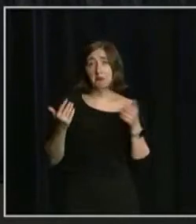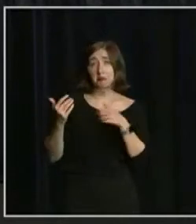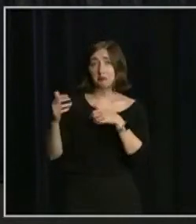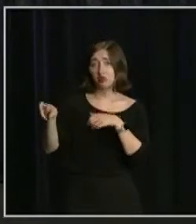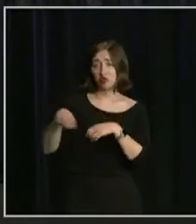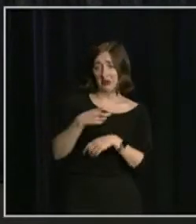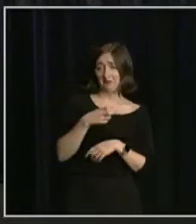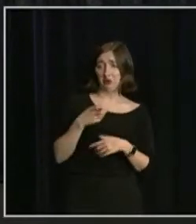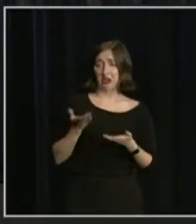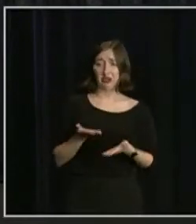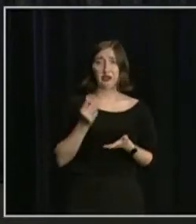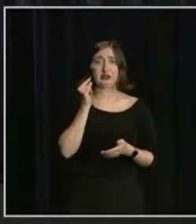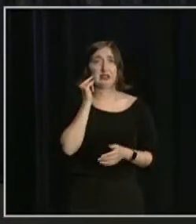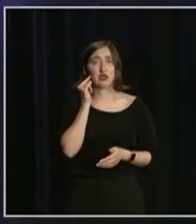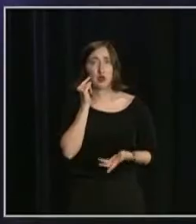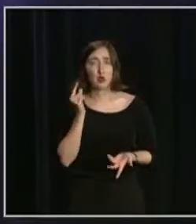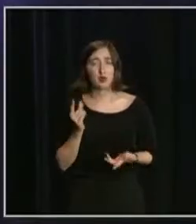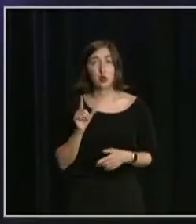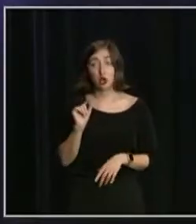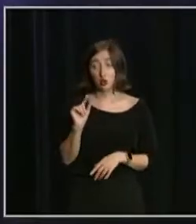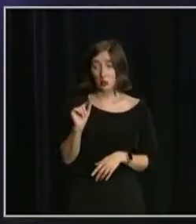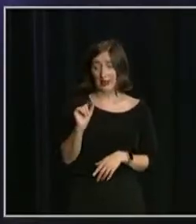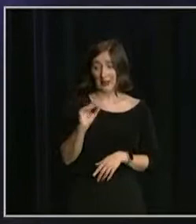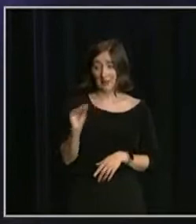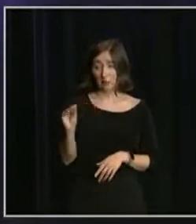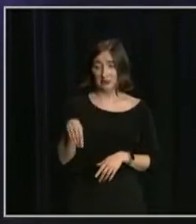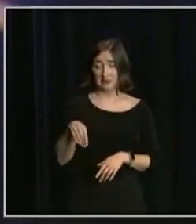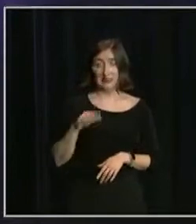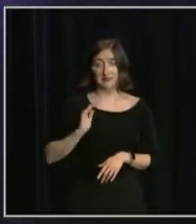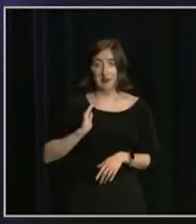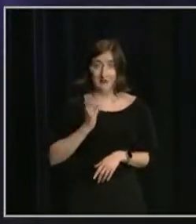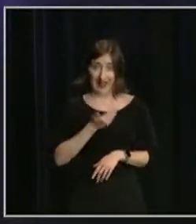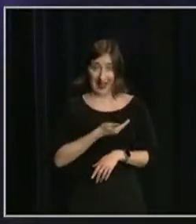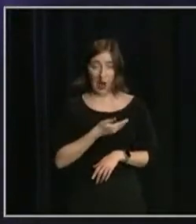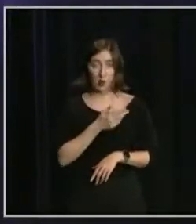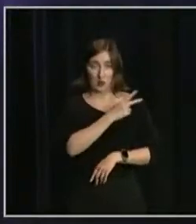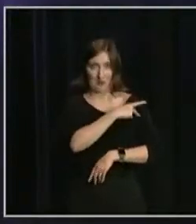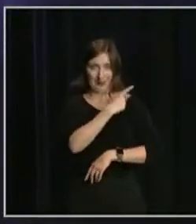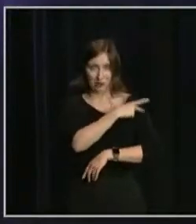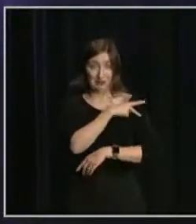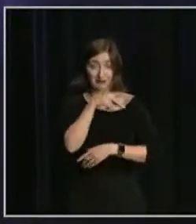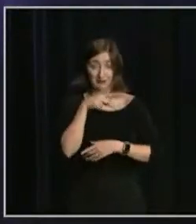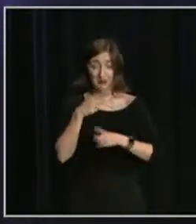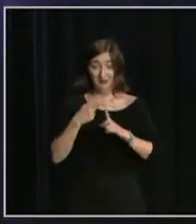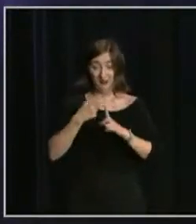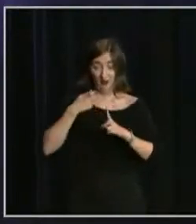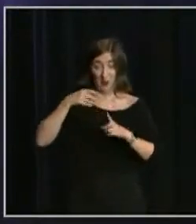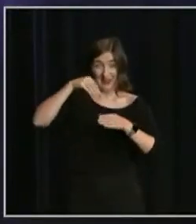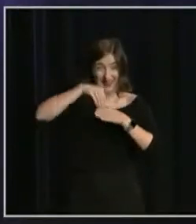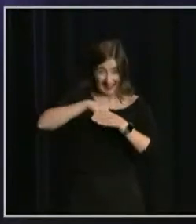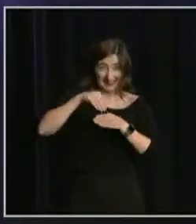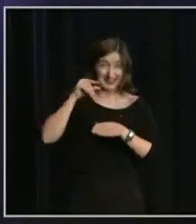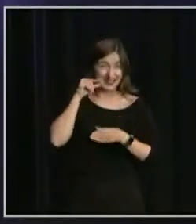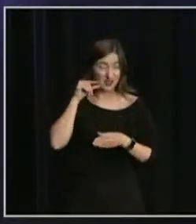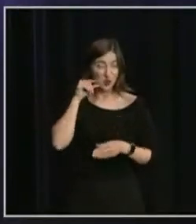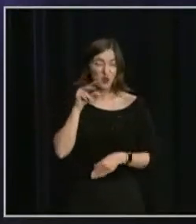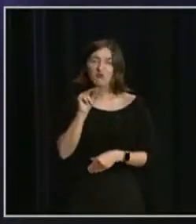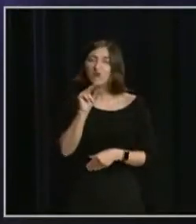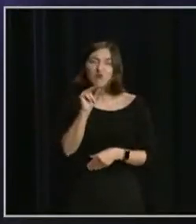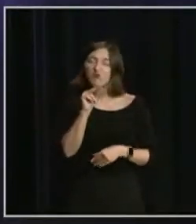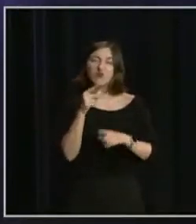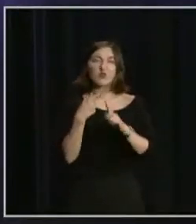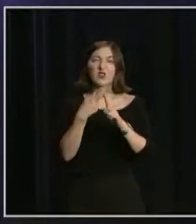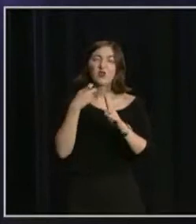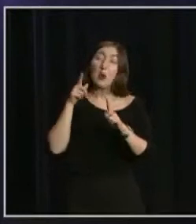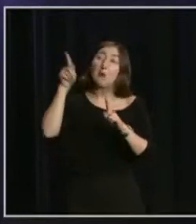two, 20% of the patients that are in our hospitals come from the surrounding area. And most of all our surrounding area